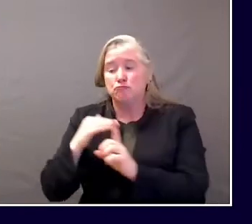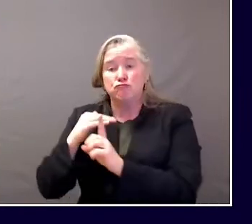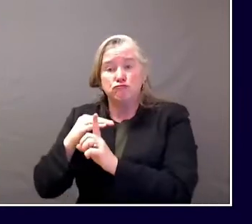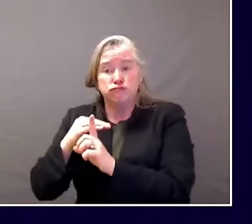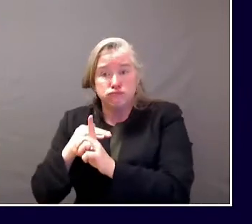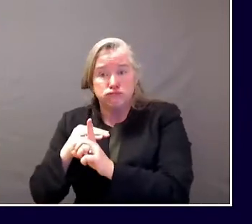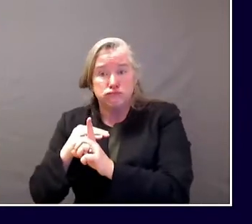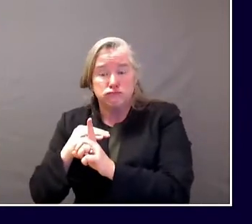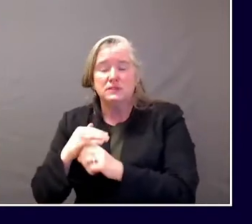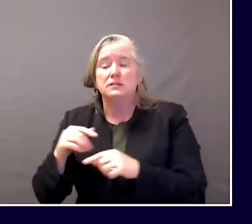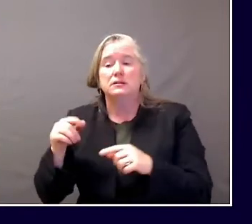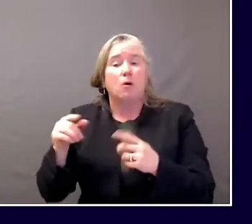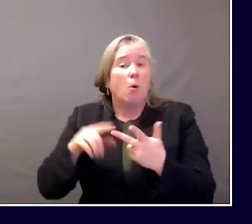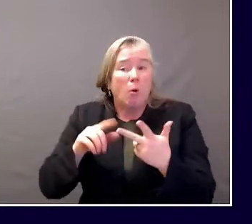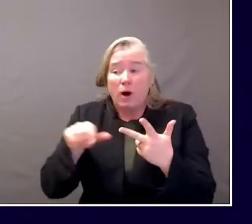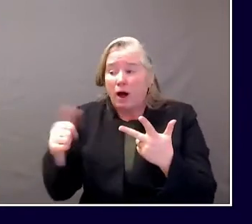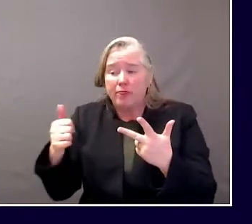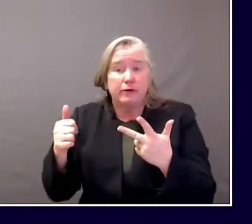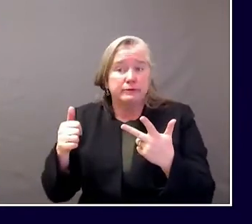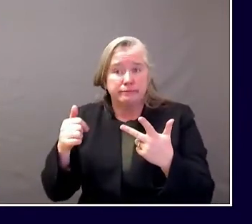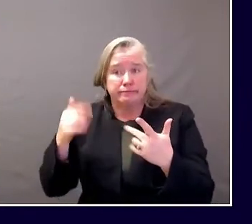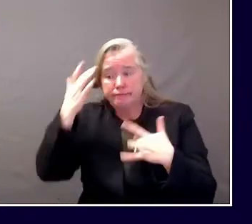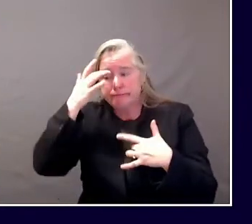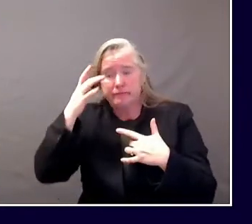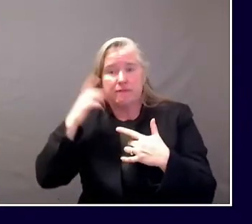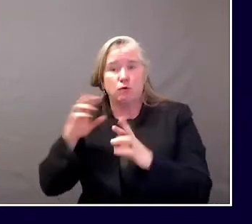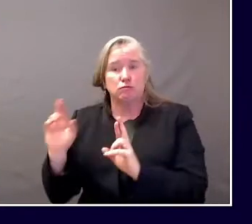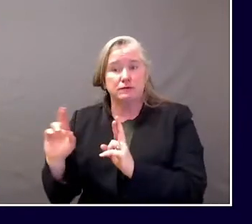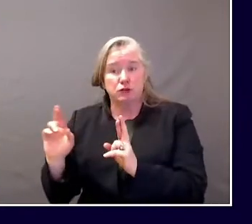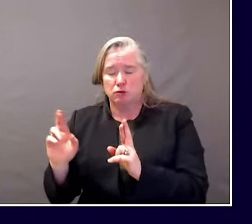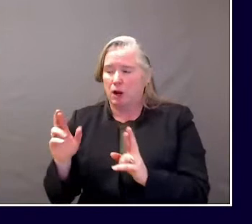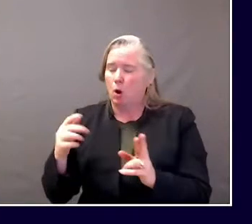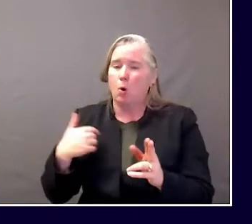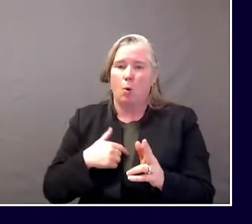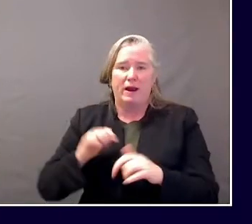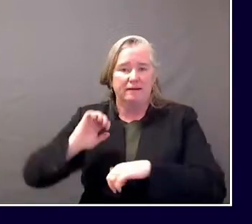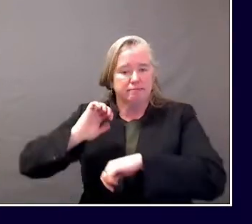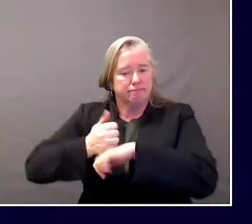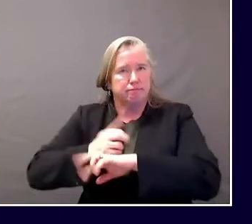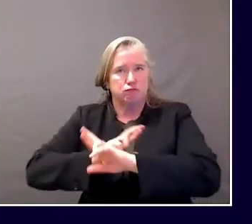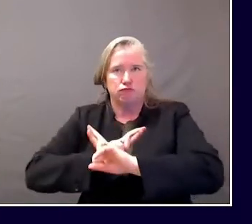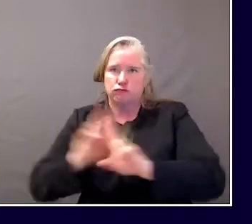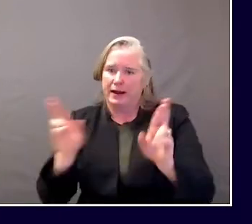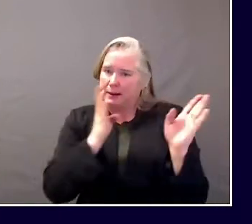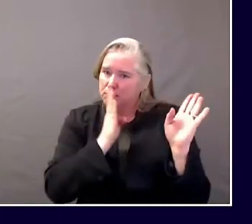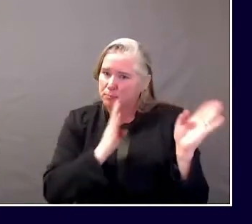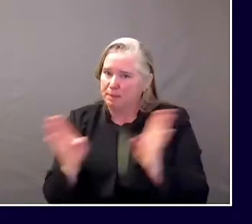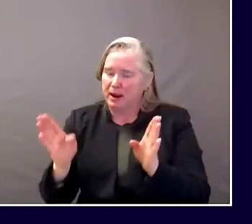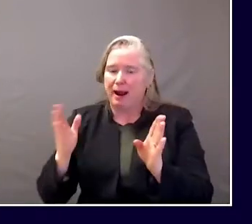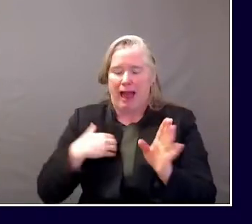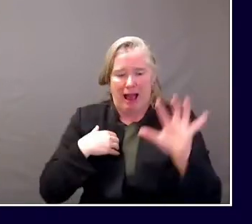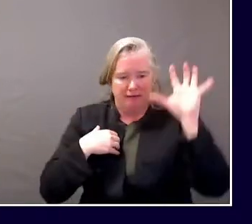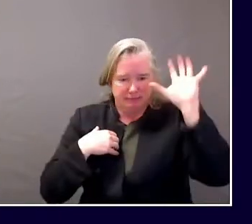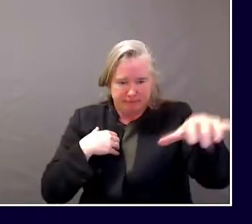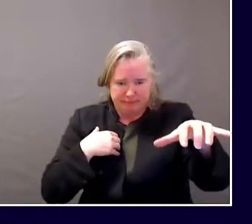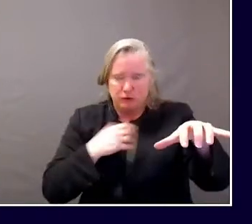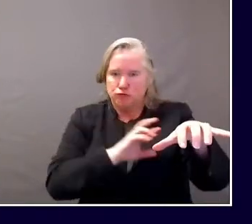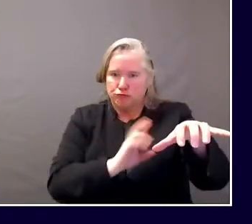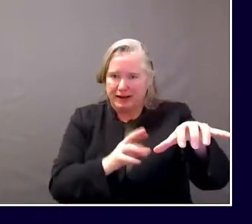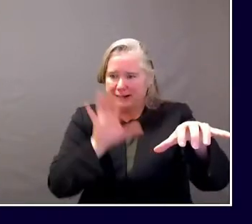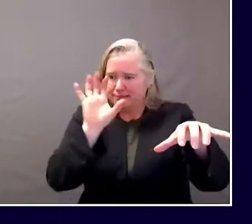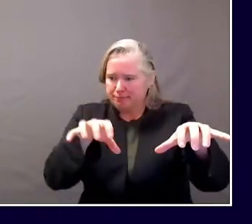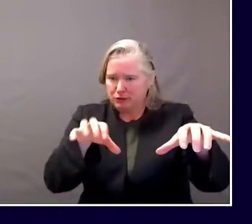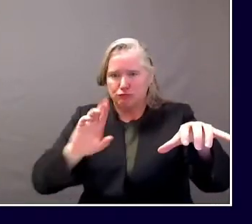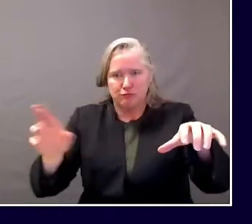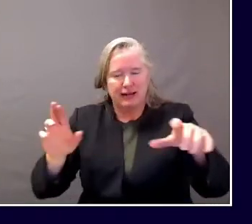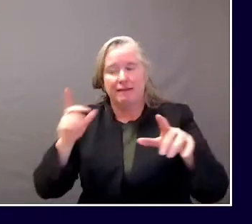other vaccines in refrigerated environments. So we are prepared to be able to store a very, very